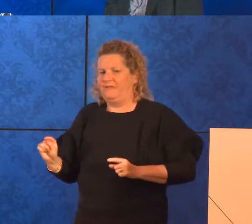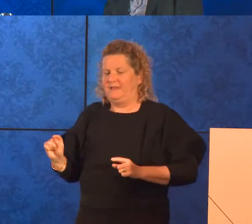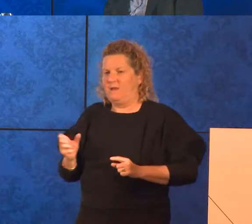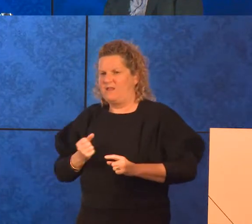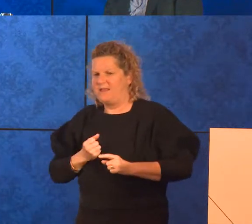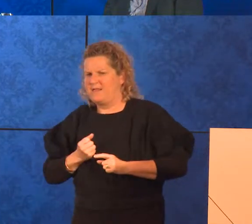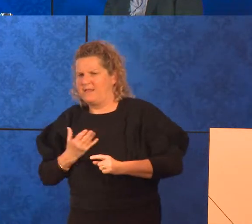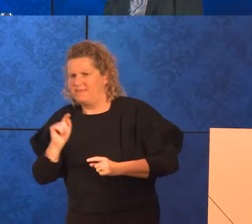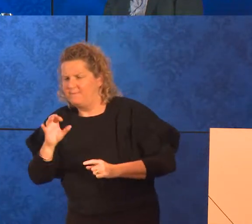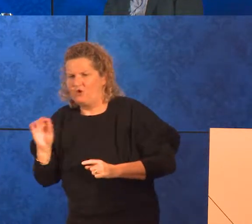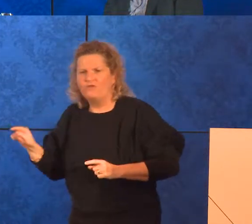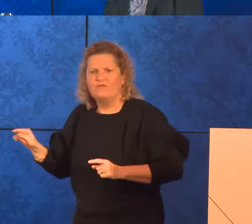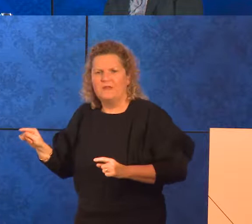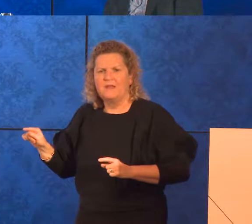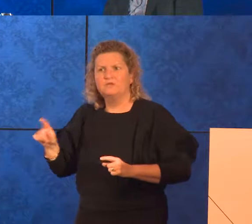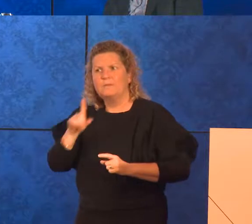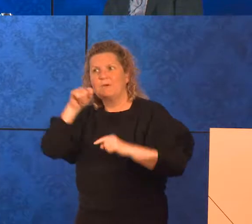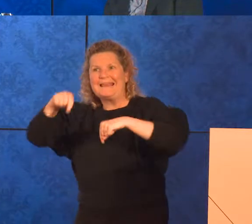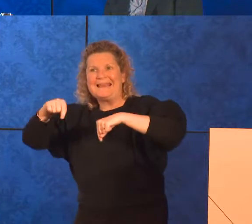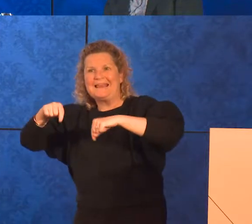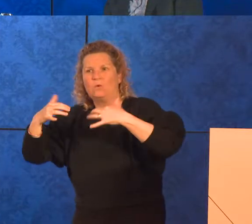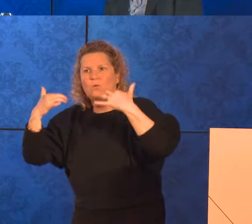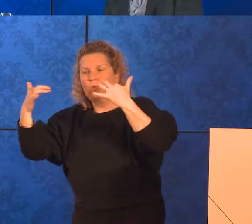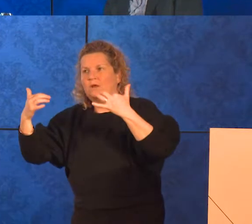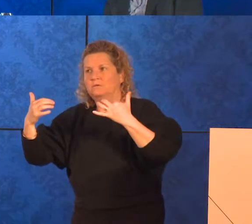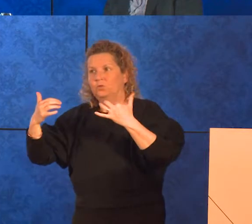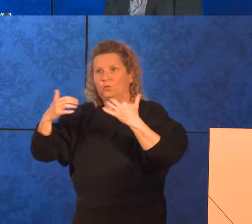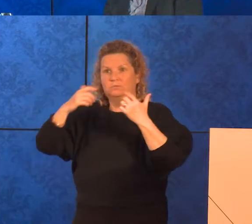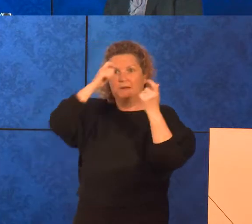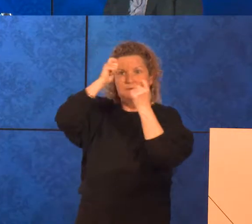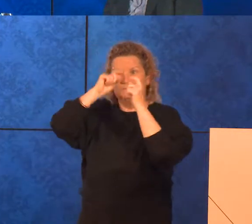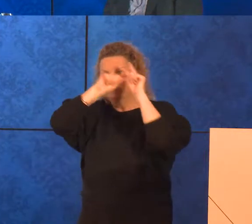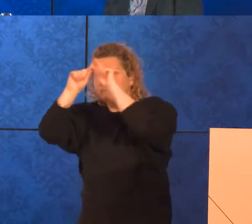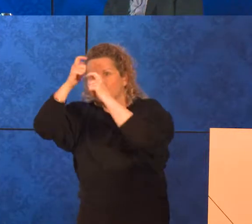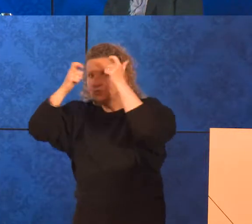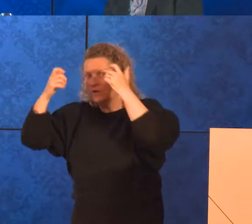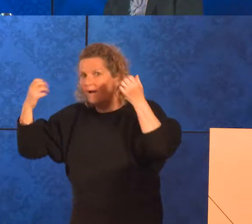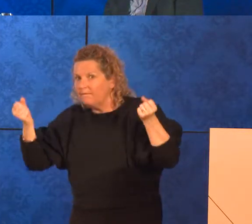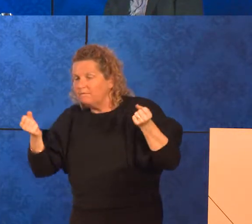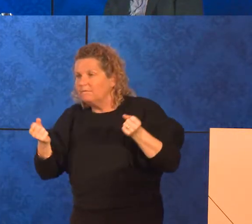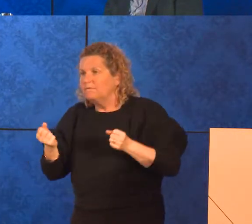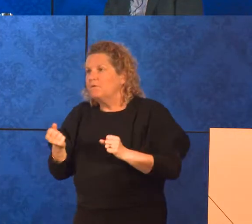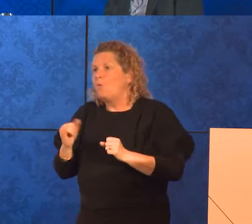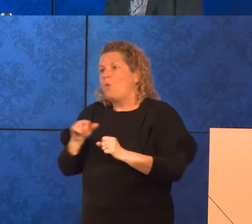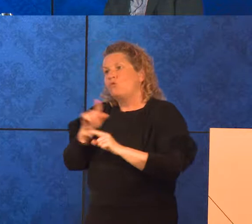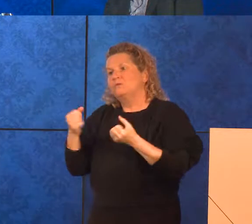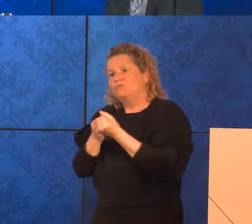be thinking themselves in this audience, oh, I wear many hats, or I'm supporting other people in our community who do,